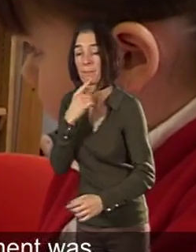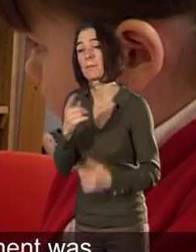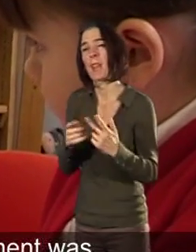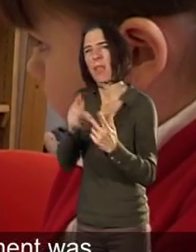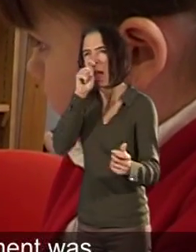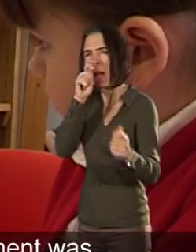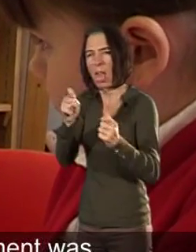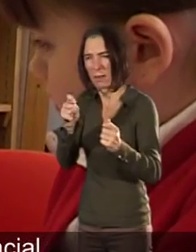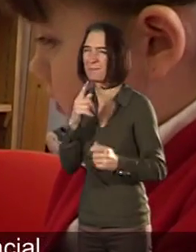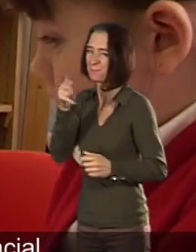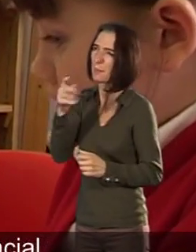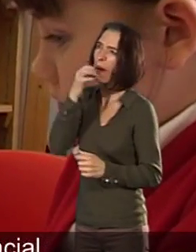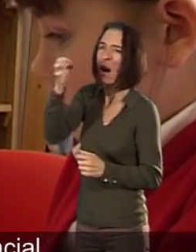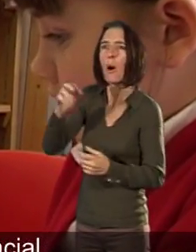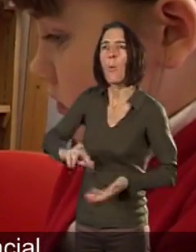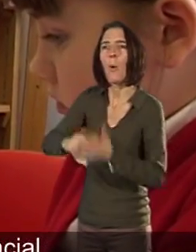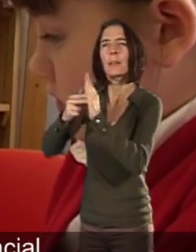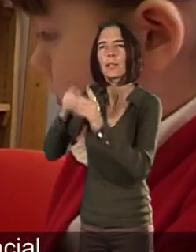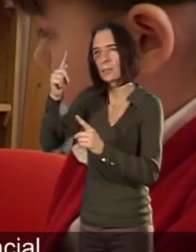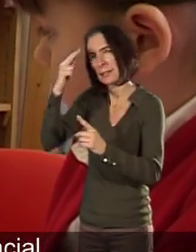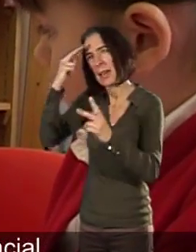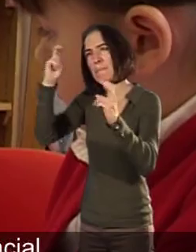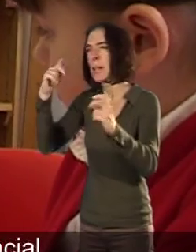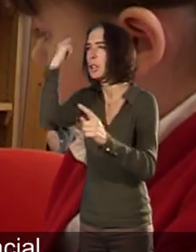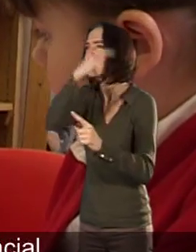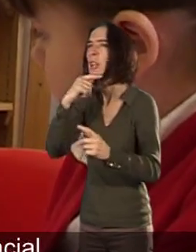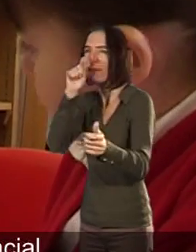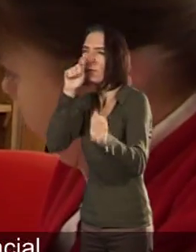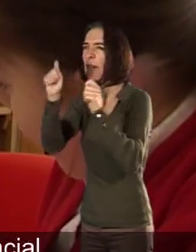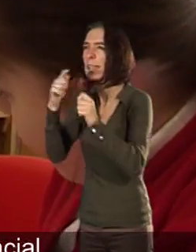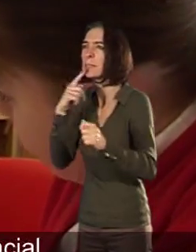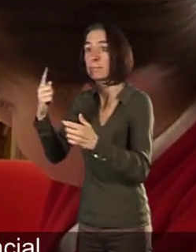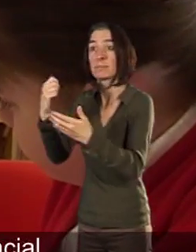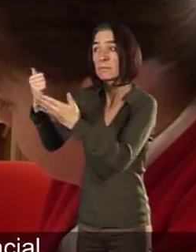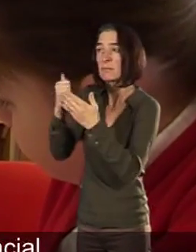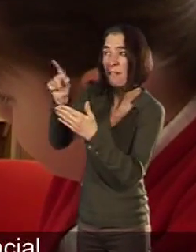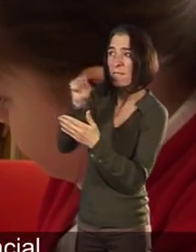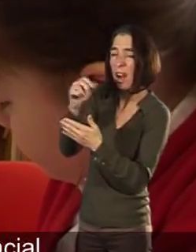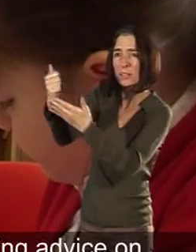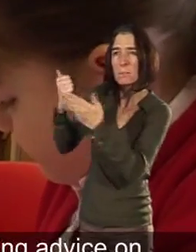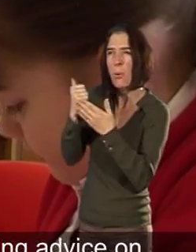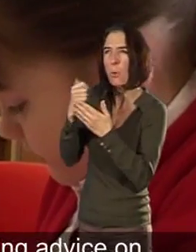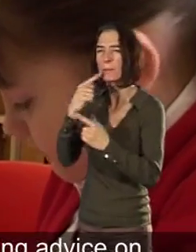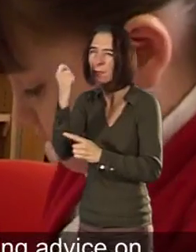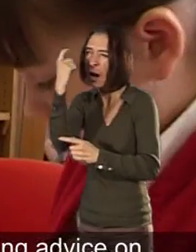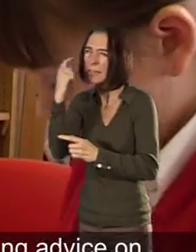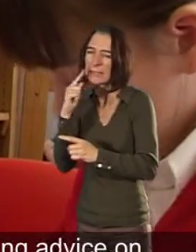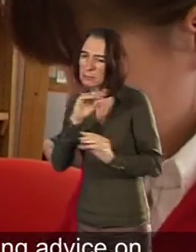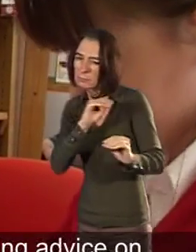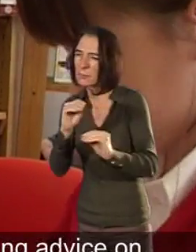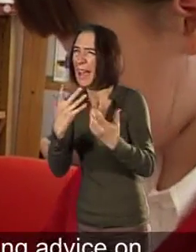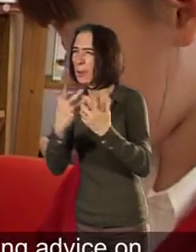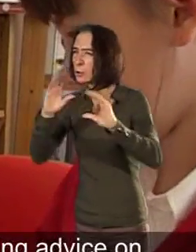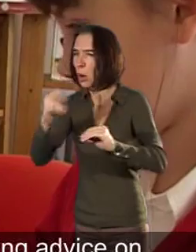Faces, an organisation which supports children and adults with facial disfigurements, was invited into the school to provide ideas and